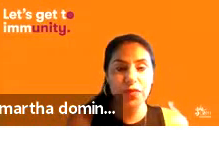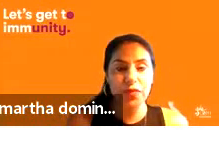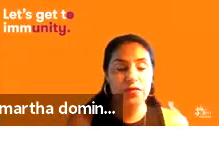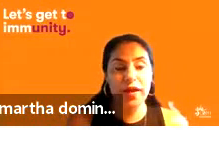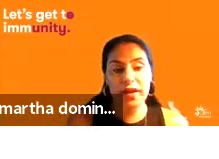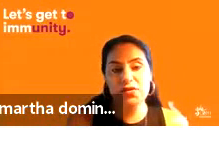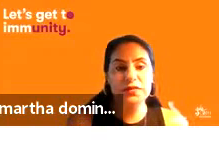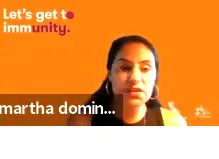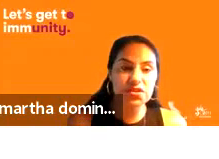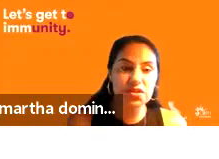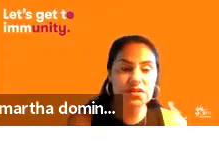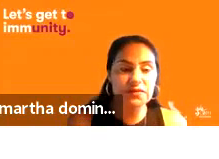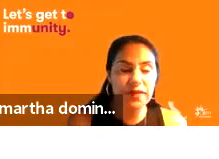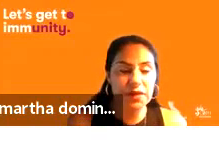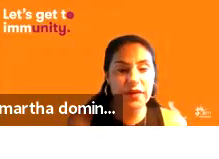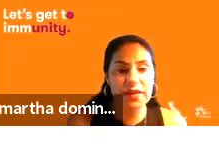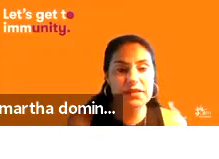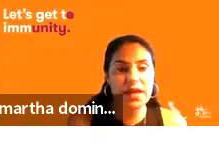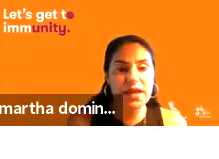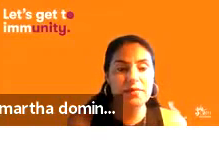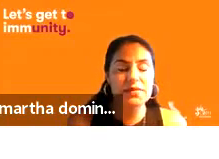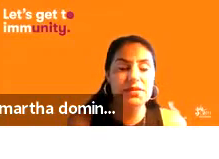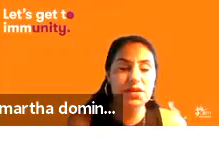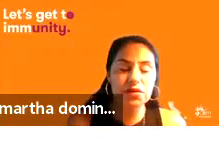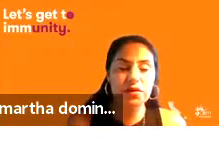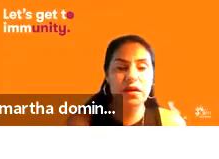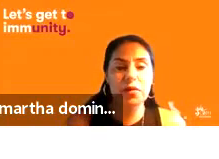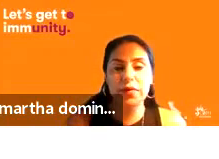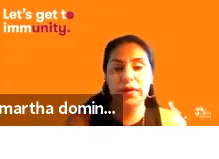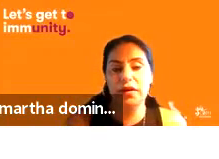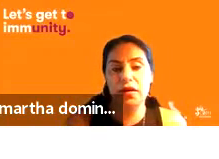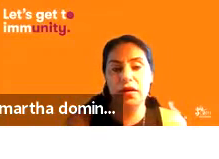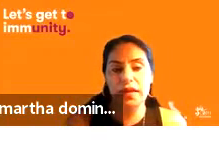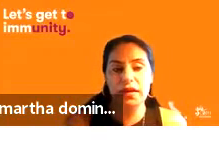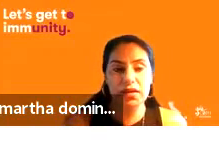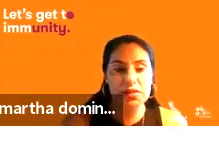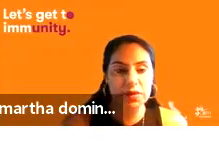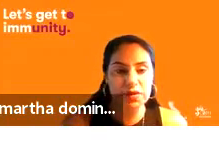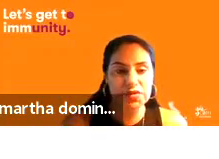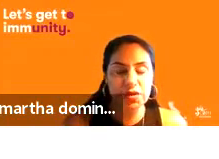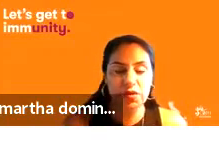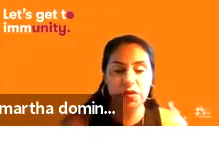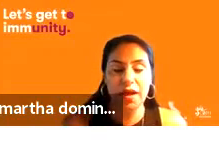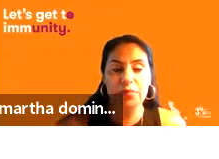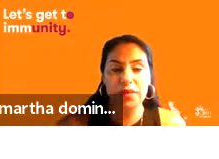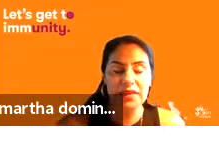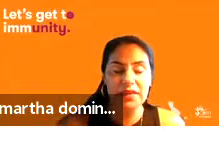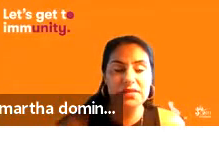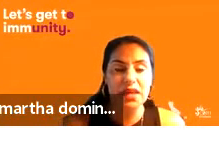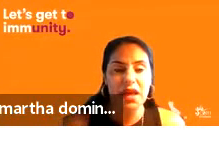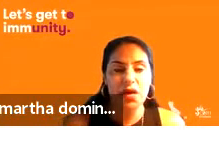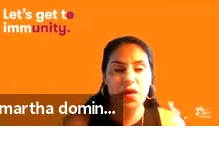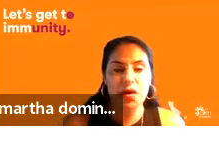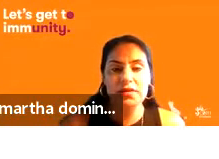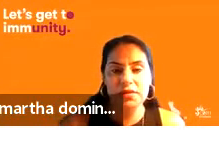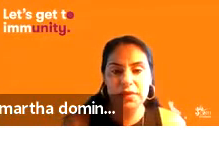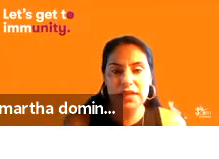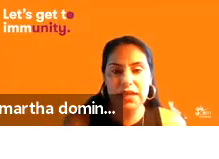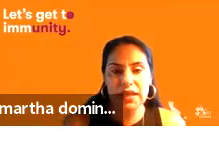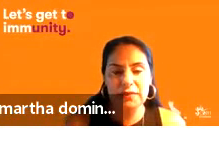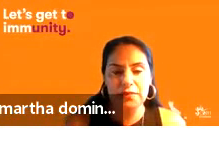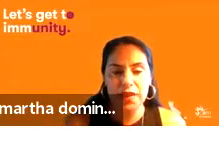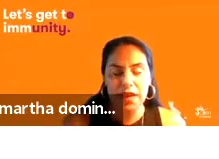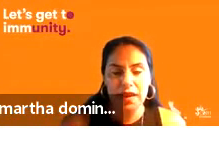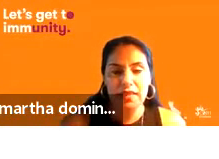personal friends or physicians or family and friends still are harping on the conspirational beliefs, or